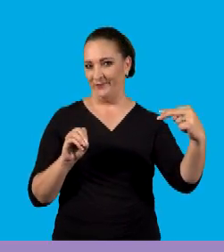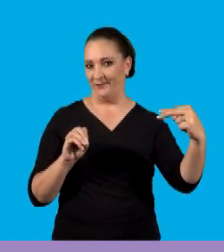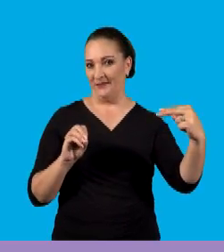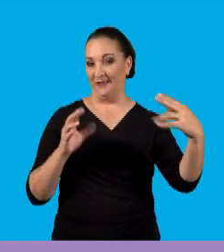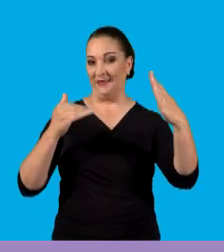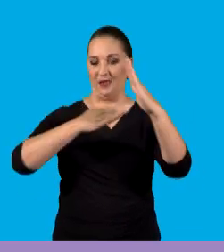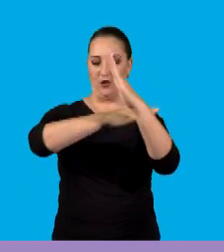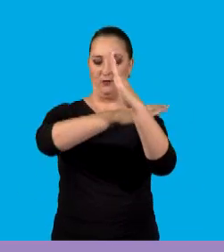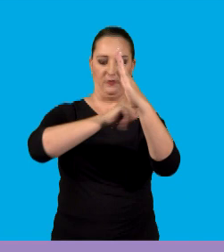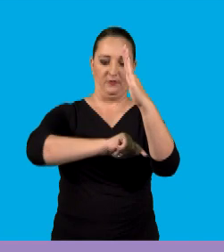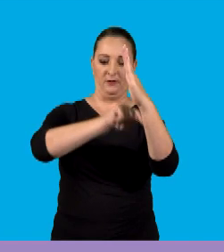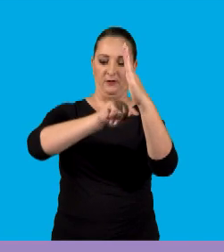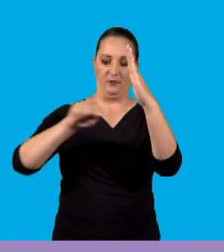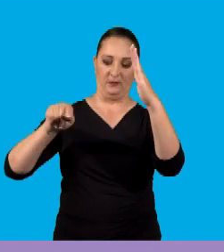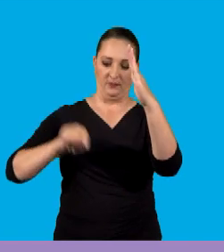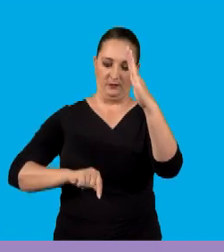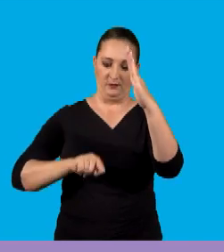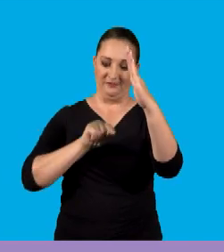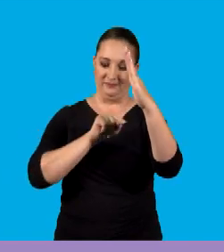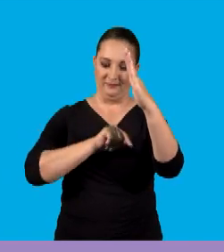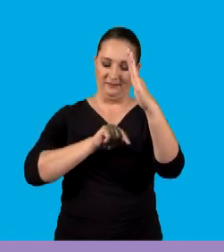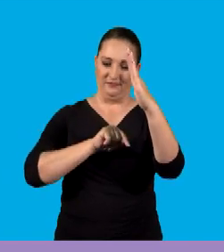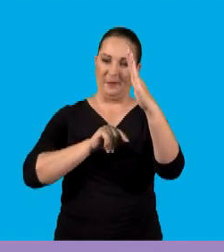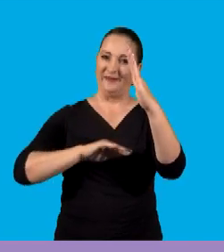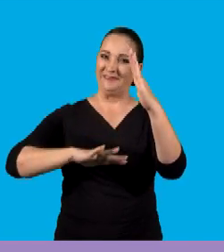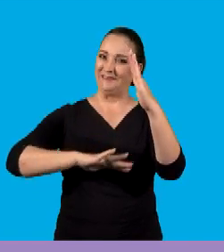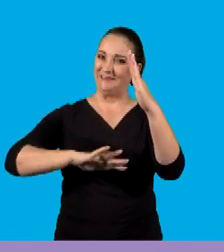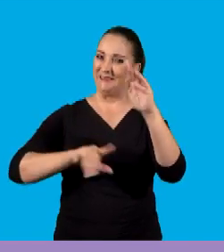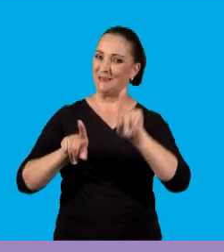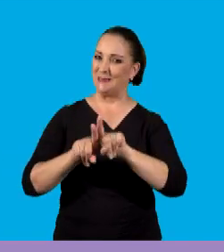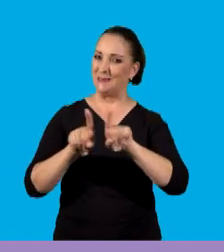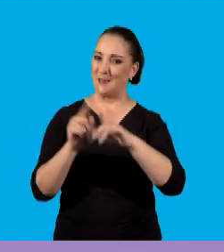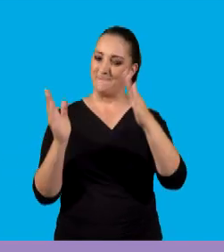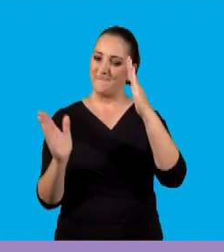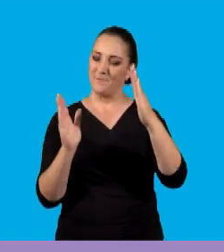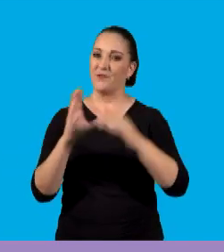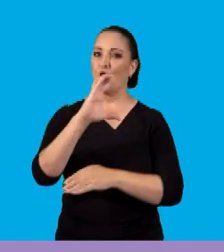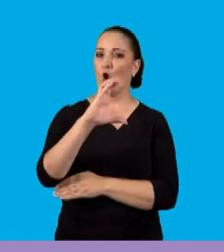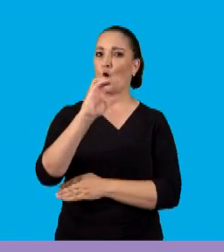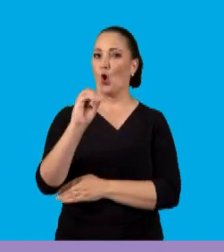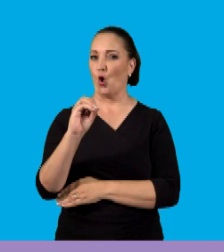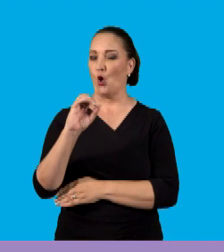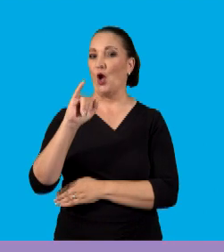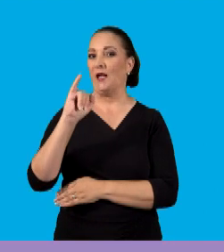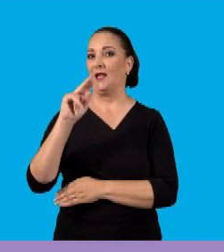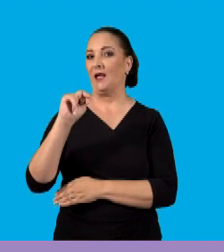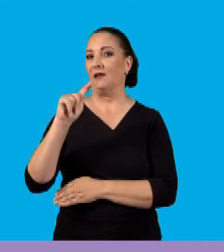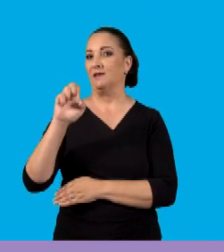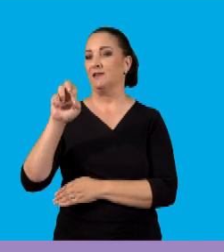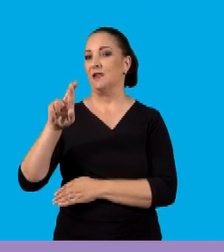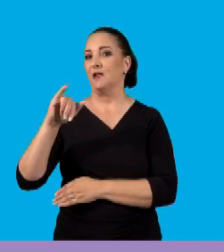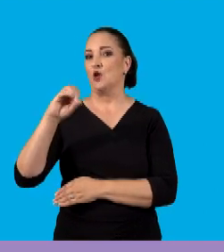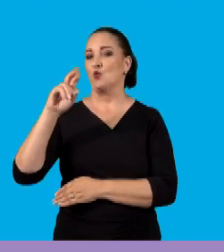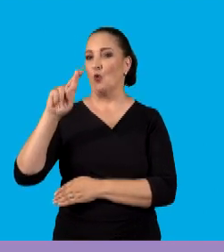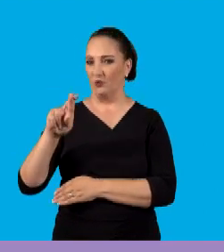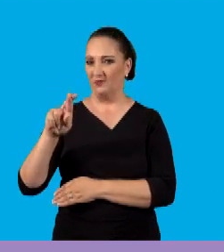that corner there, those would be regarded as co-interior angles. So let's see, it would be 100 degrees